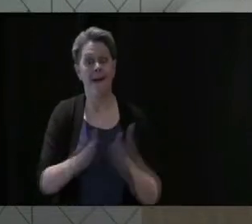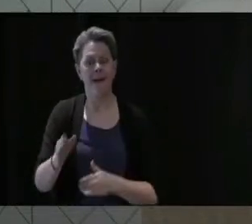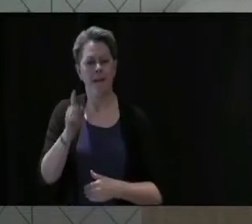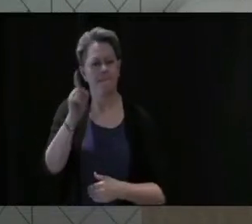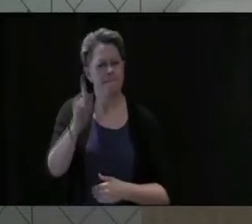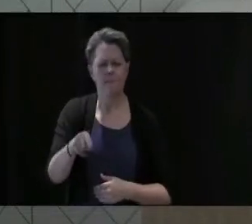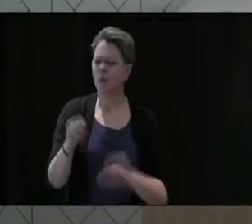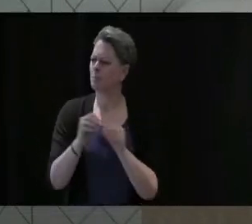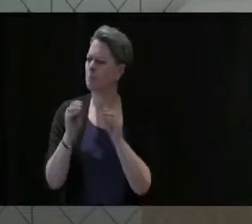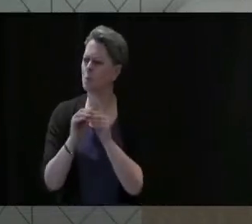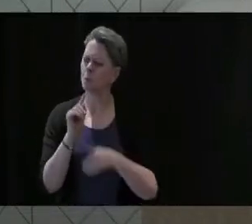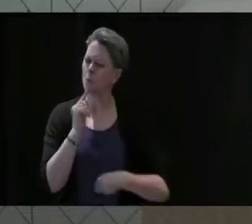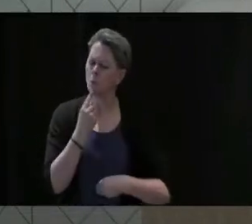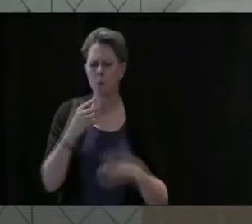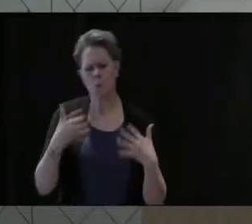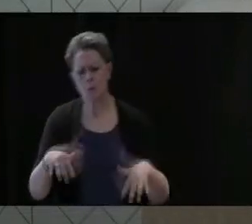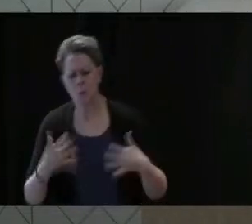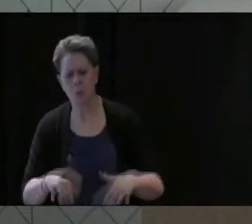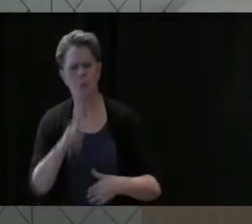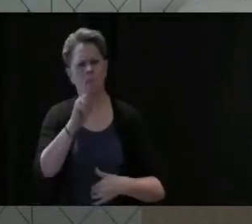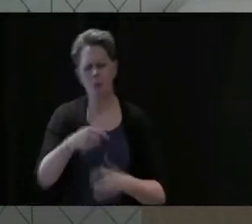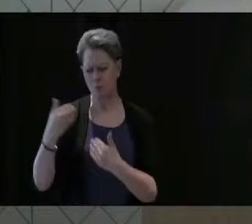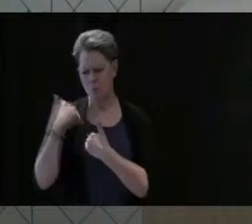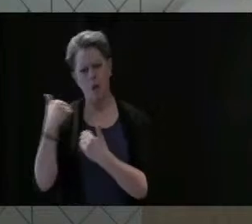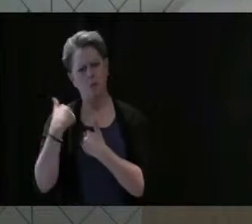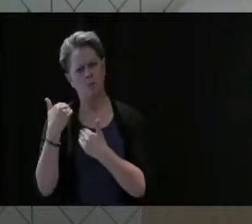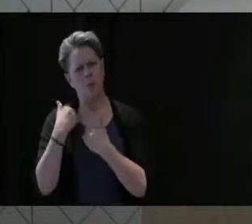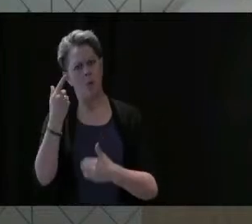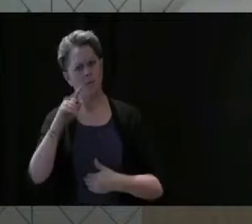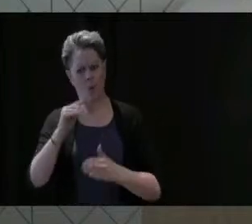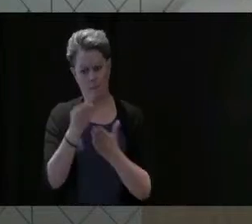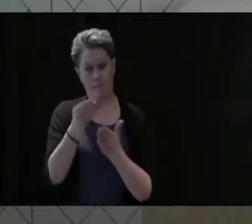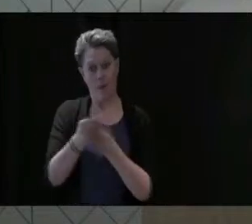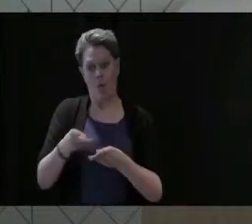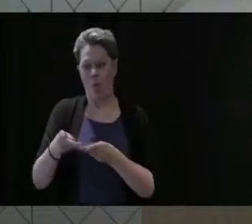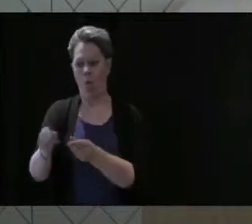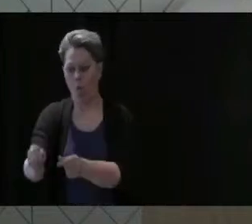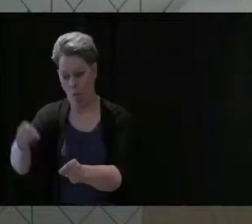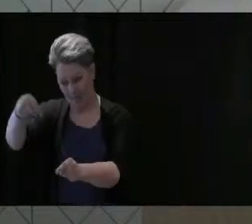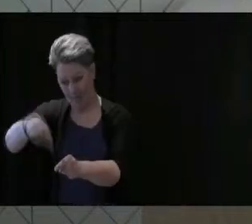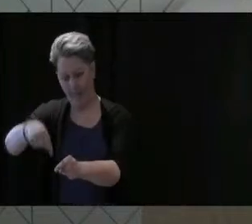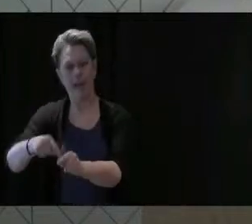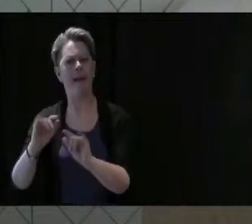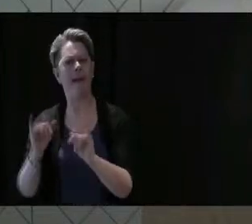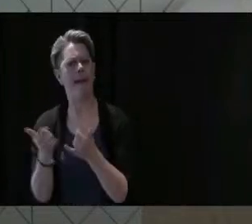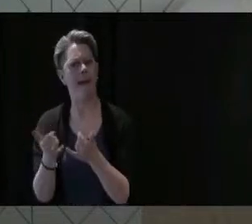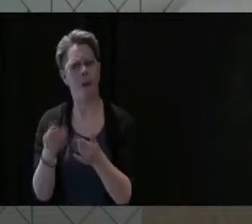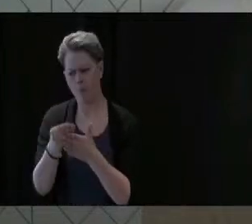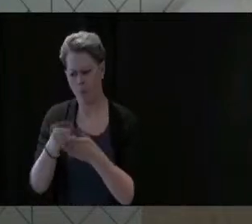more accountable for how we use the money of those who are paying the bills.